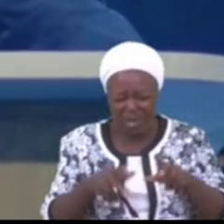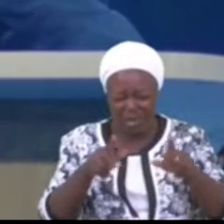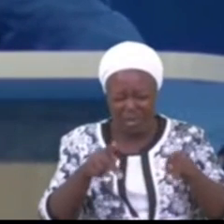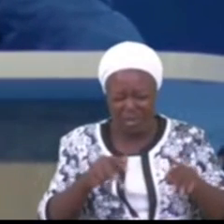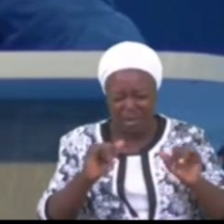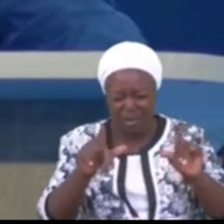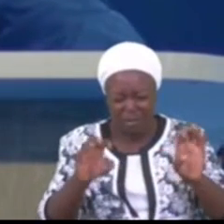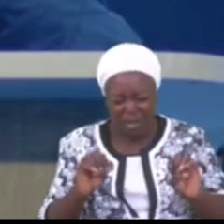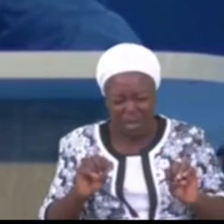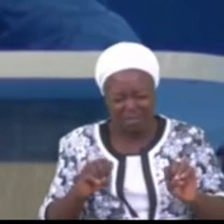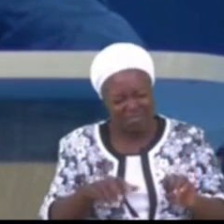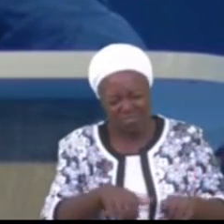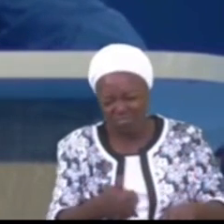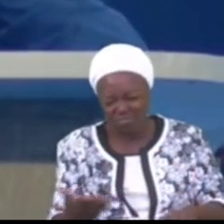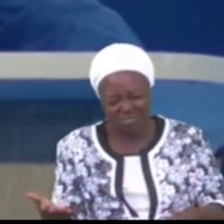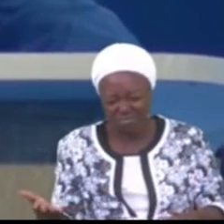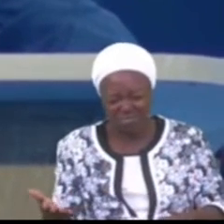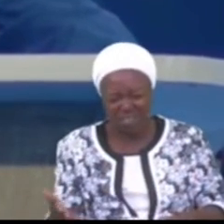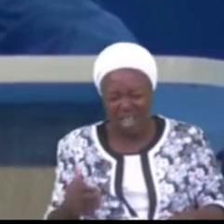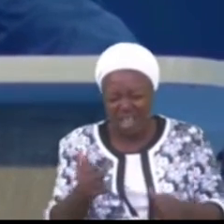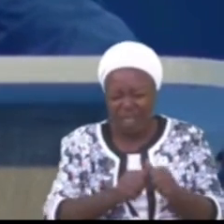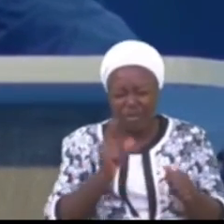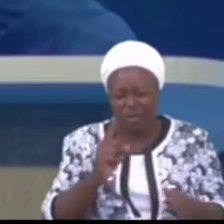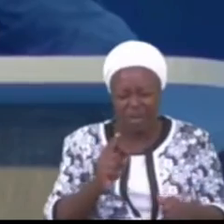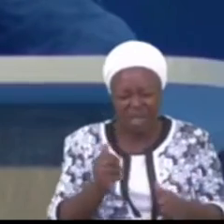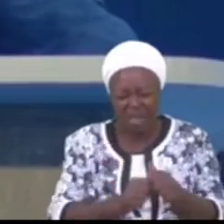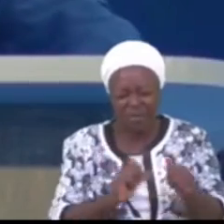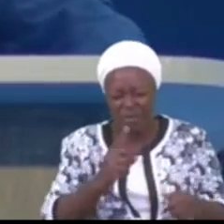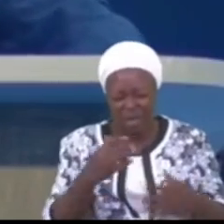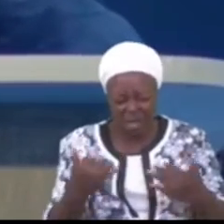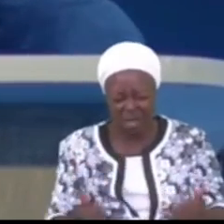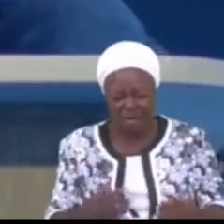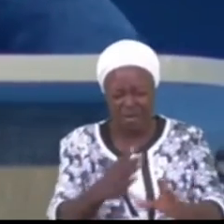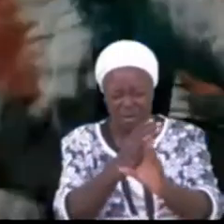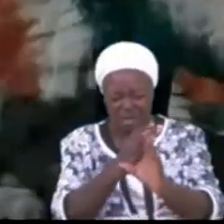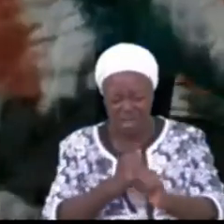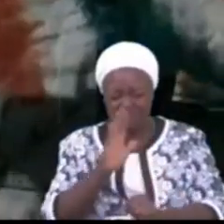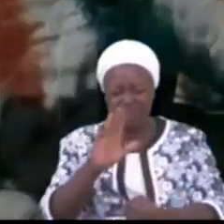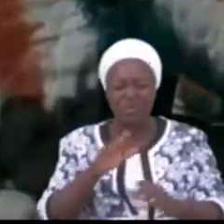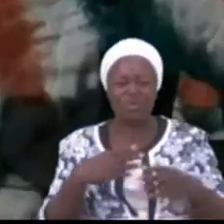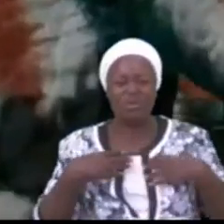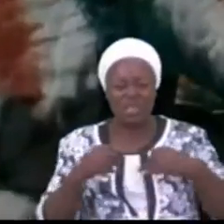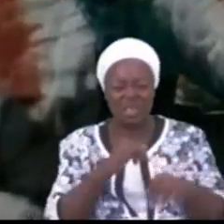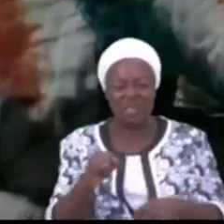whatever, everyone, everywhere now, receive your healing.